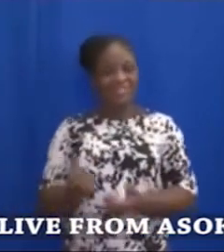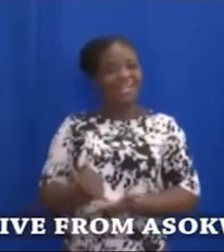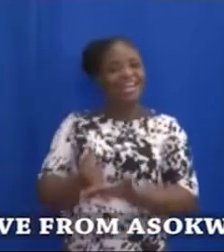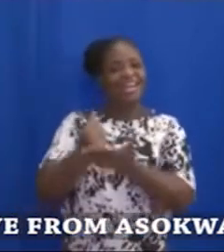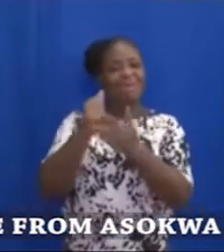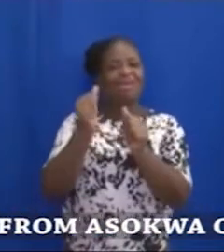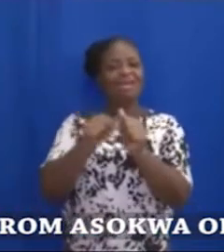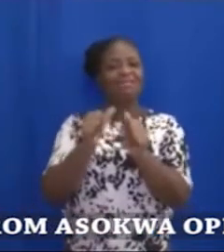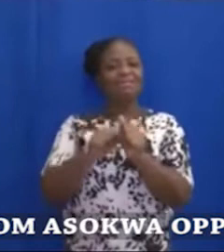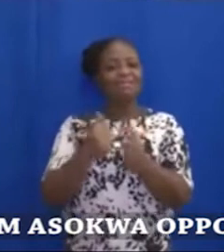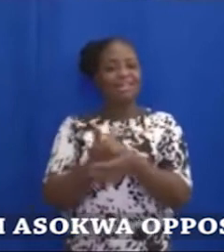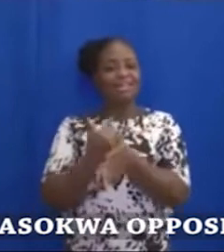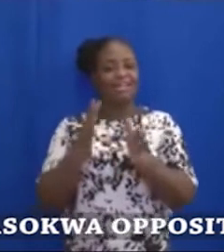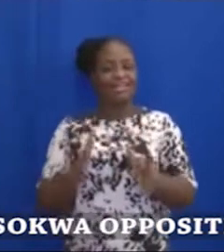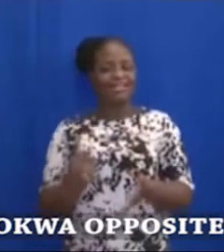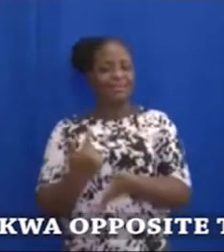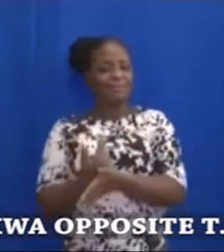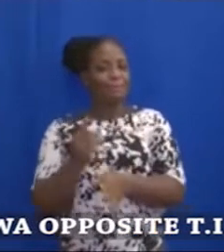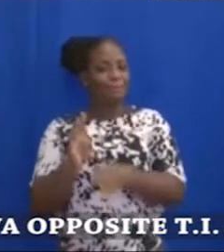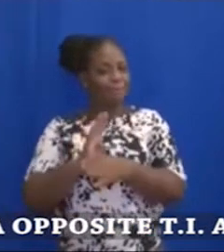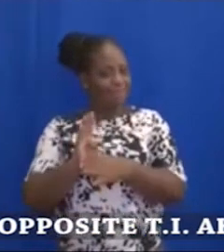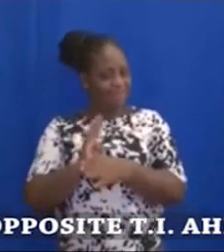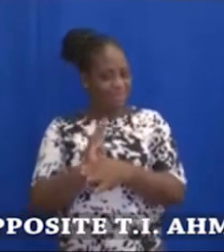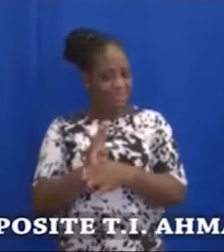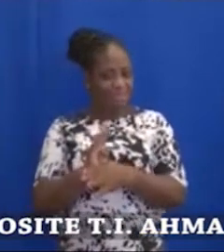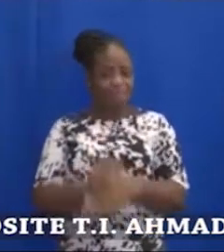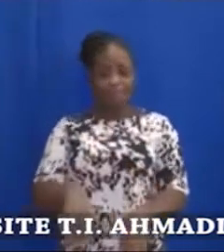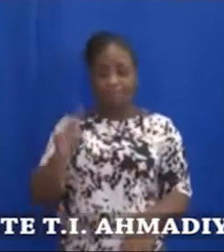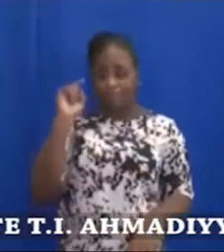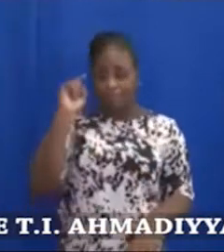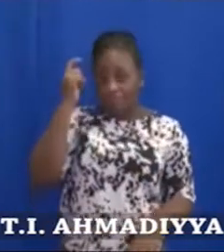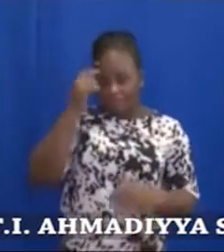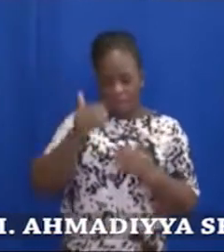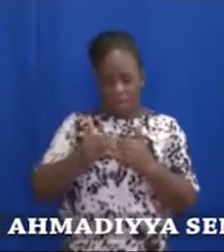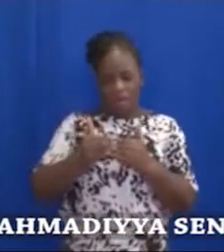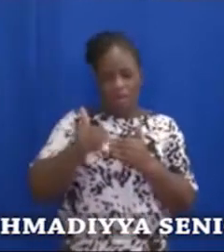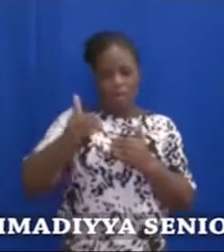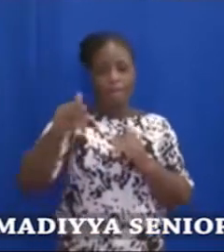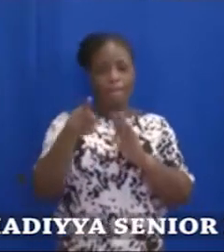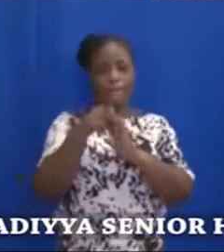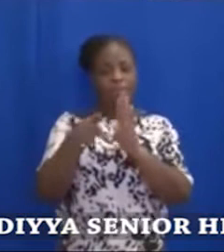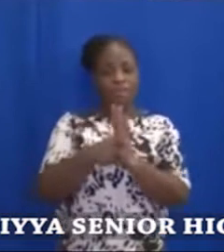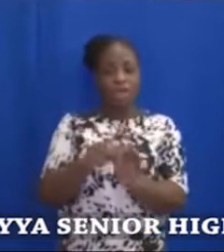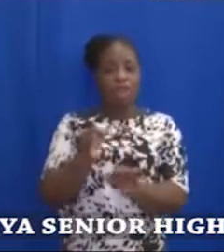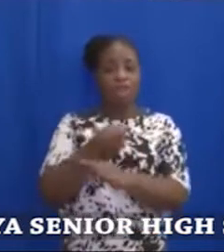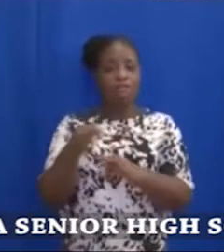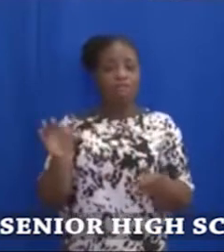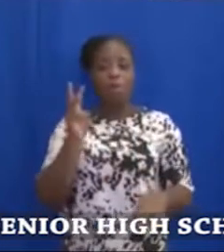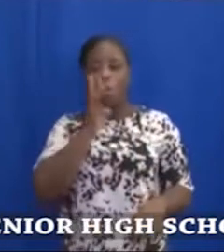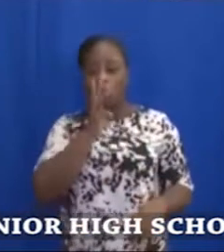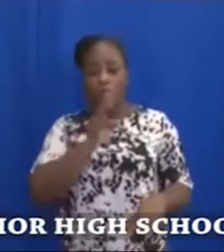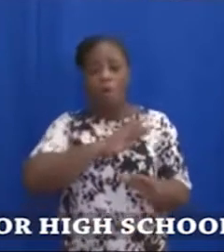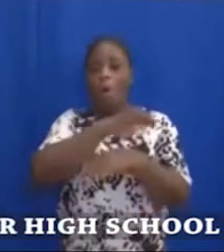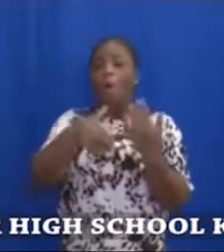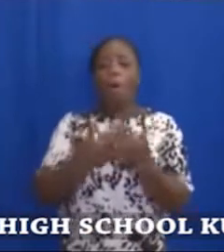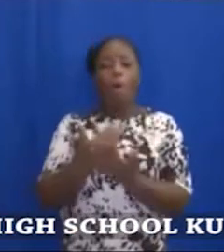businesses. Government has extended the policy of free access to water for all households across the country